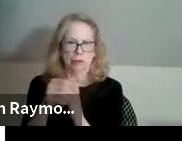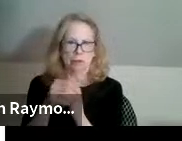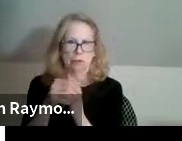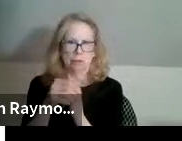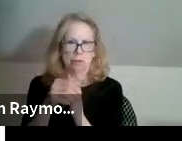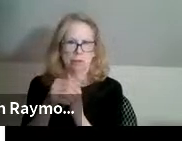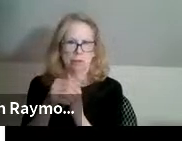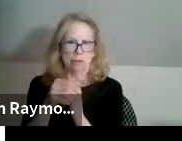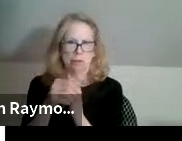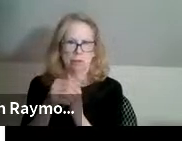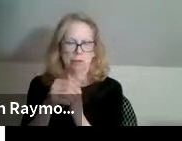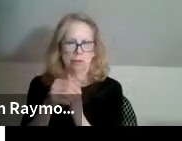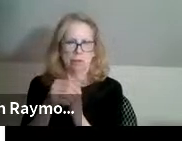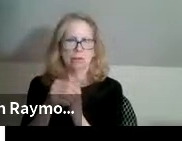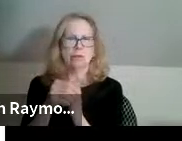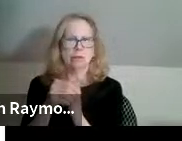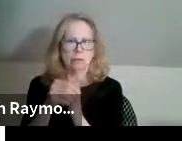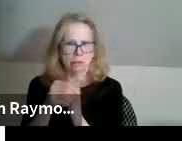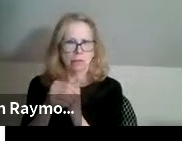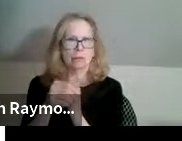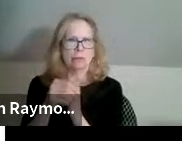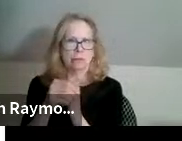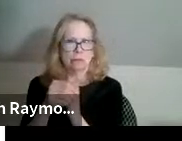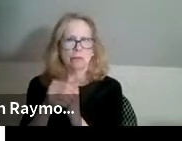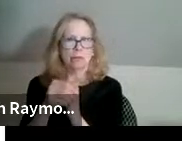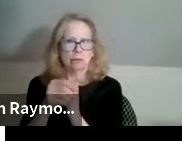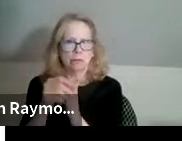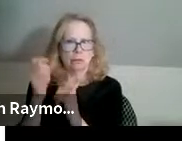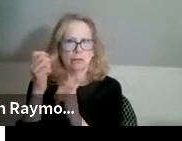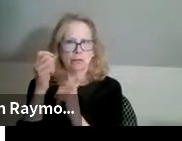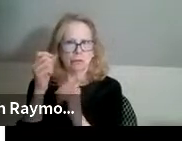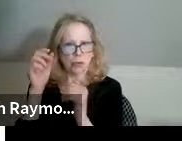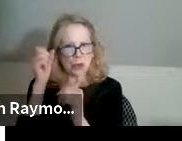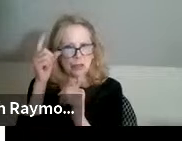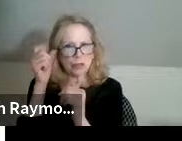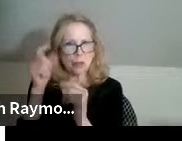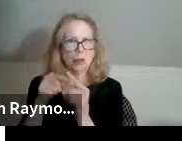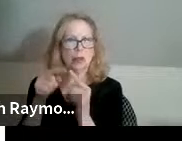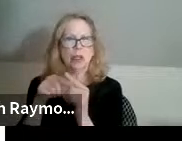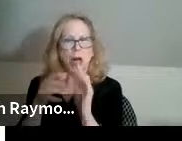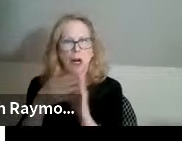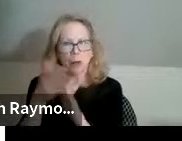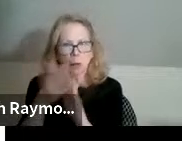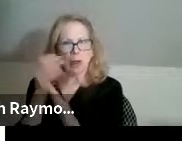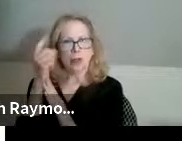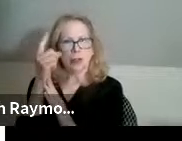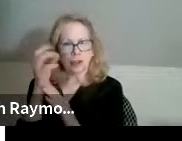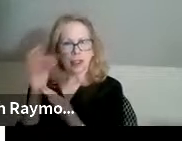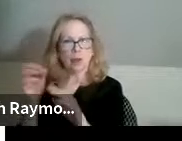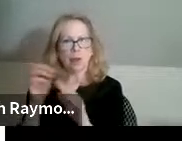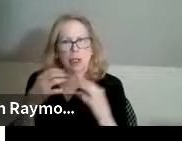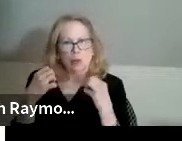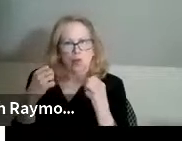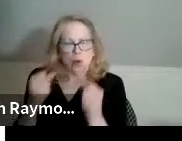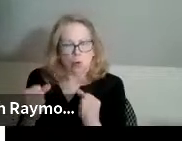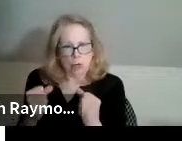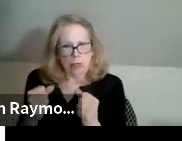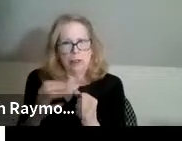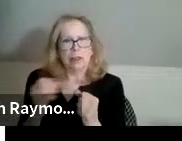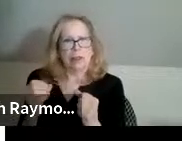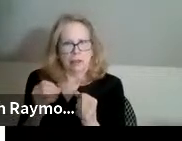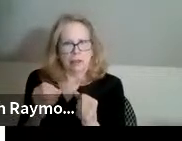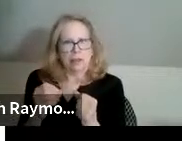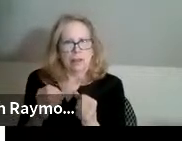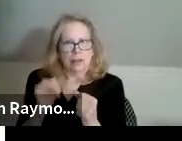perceivable, operable, understandable, and robust, which talks to the characteristics that the provisions address, that